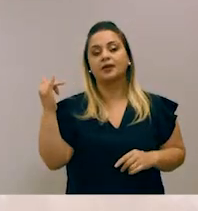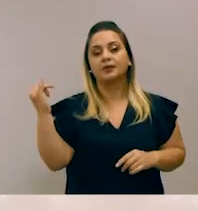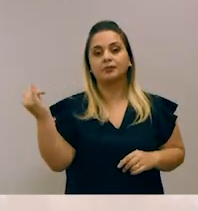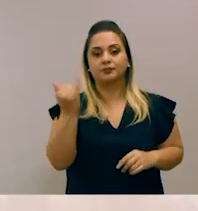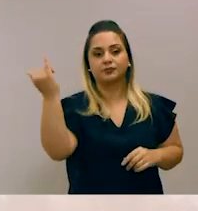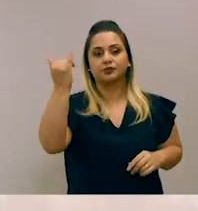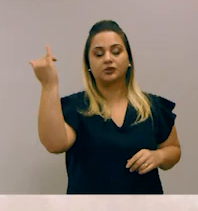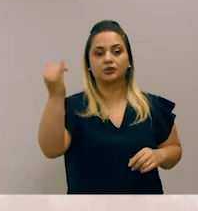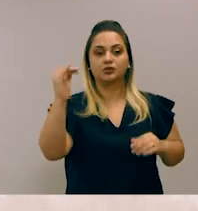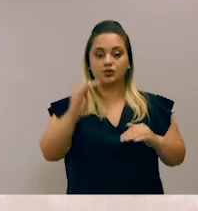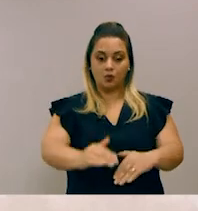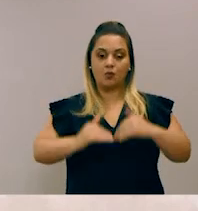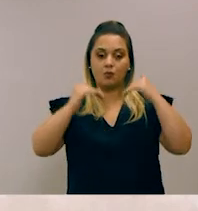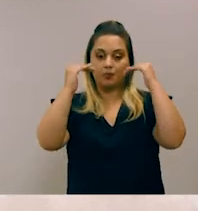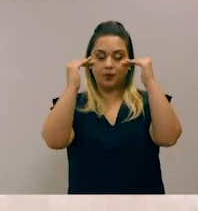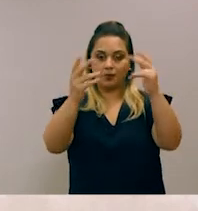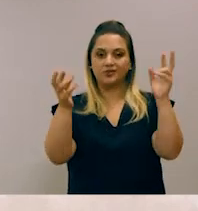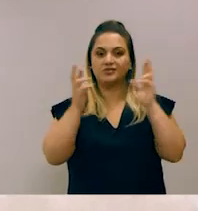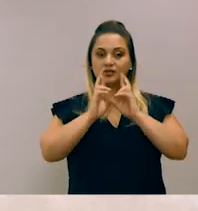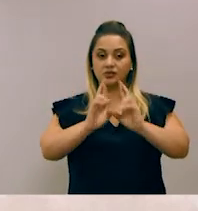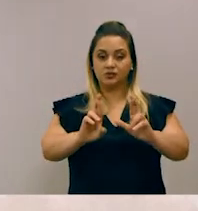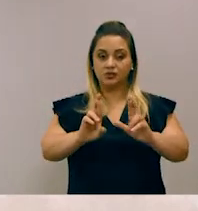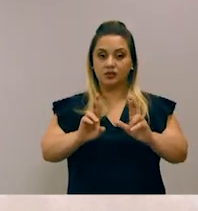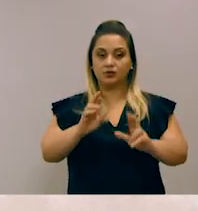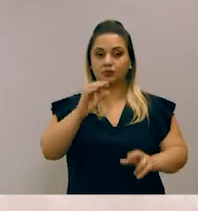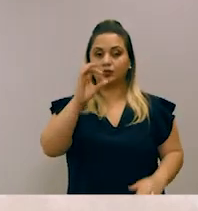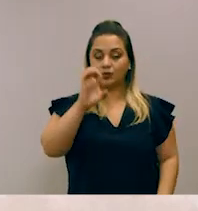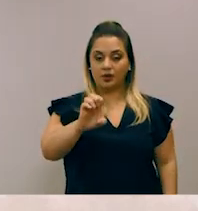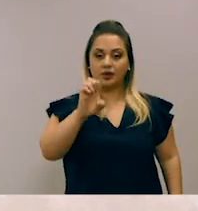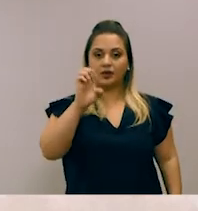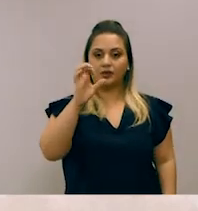it's important that the reach of the results